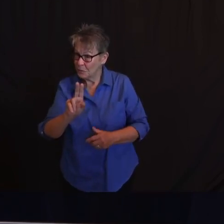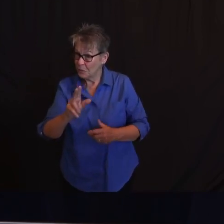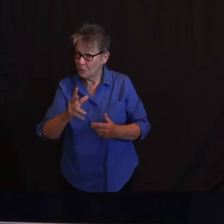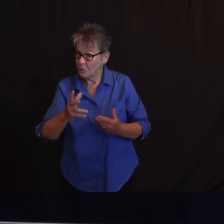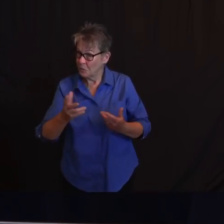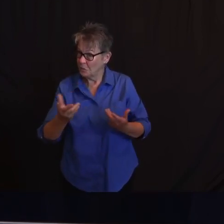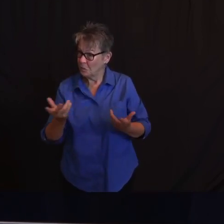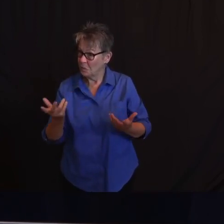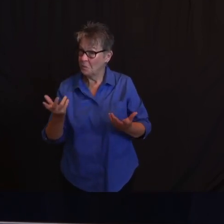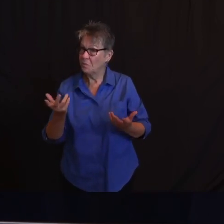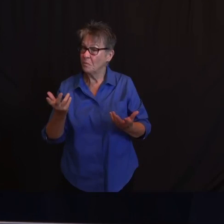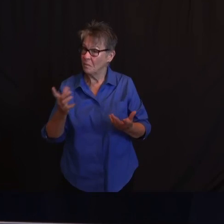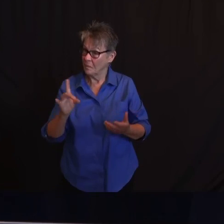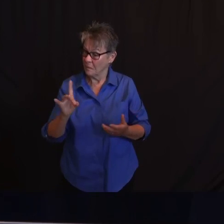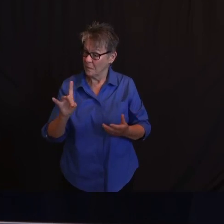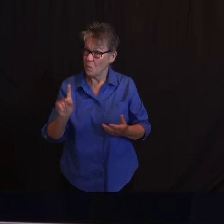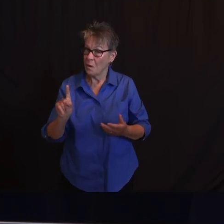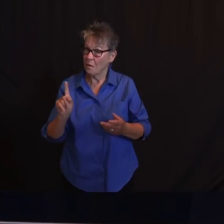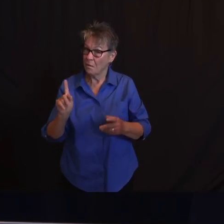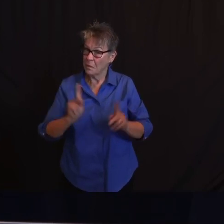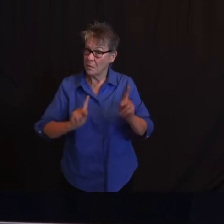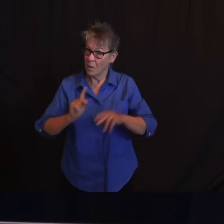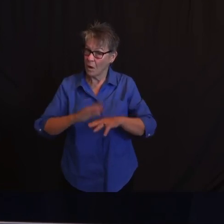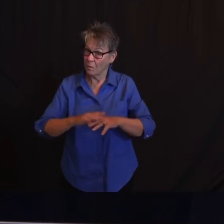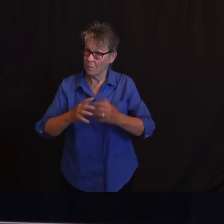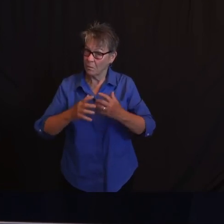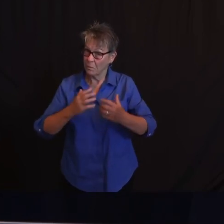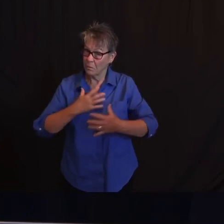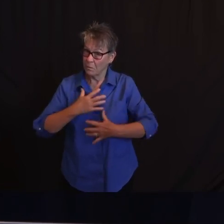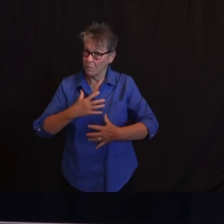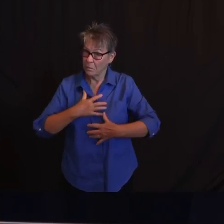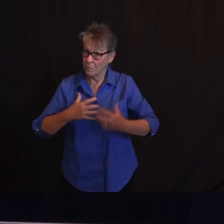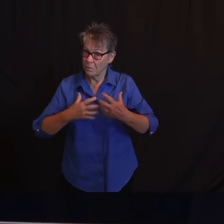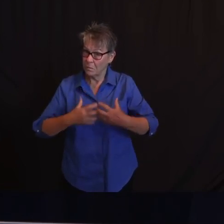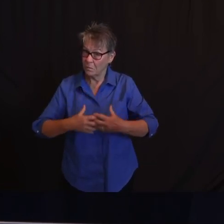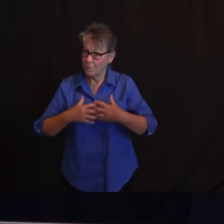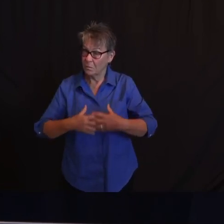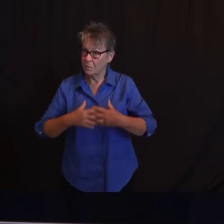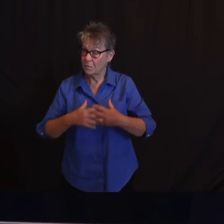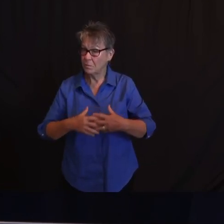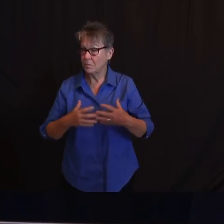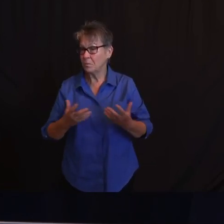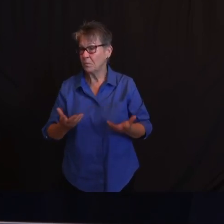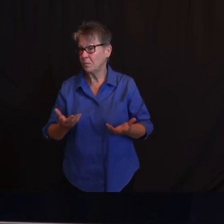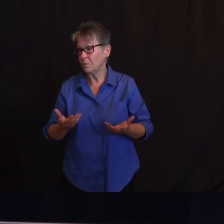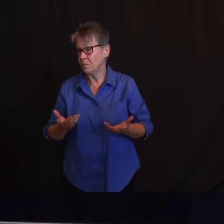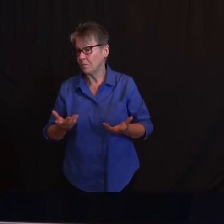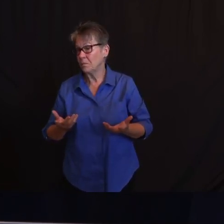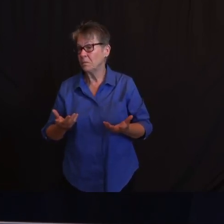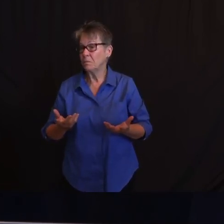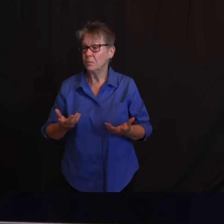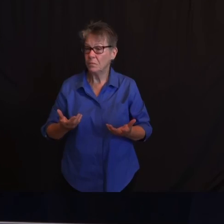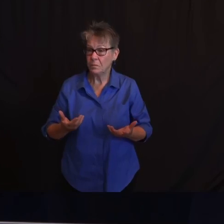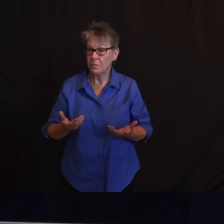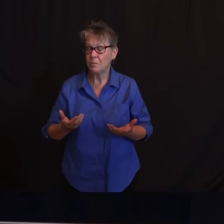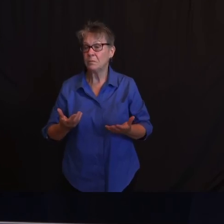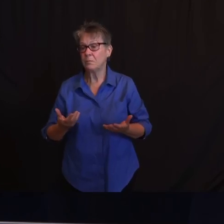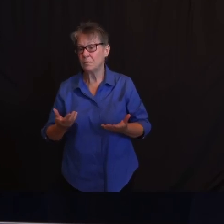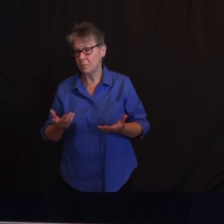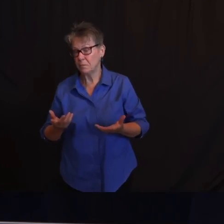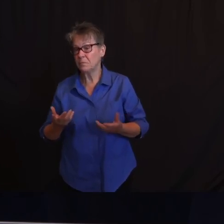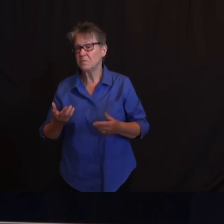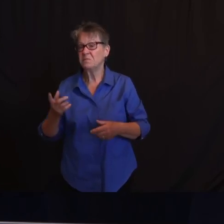a total of 20 mortalities from COVID-19 over the weekend. There were 5 on